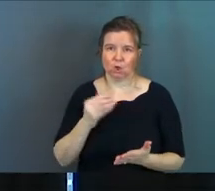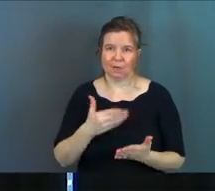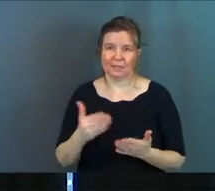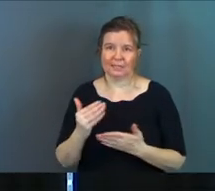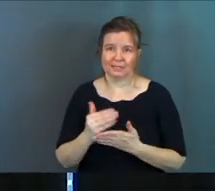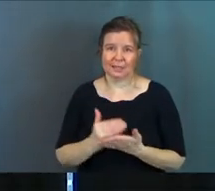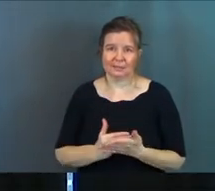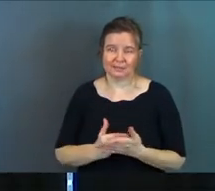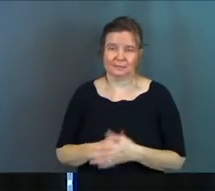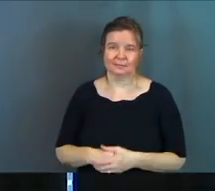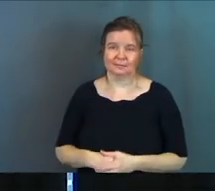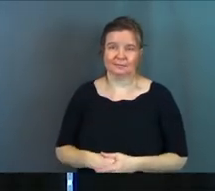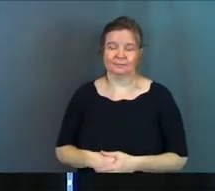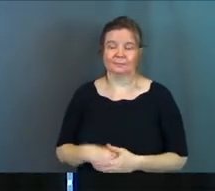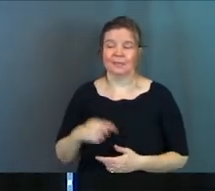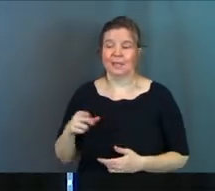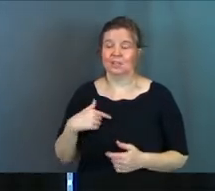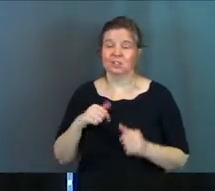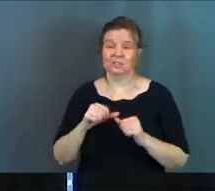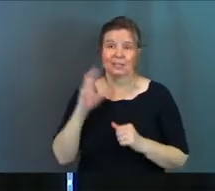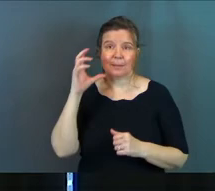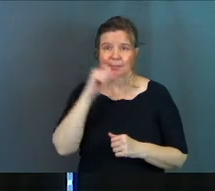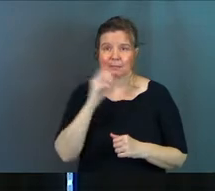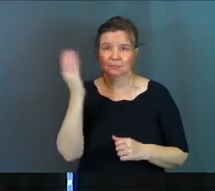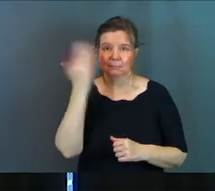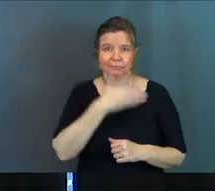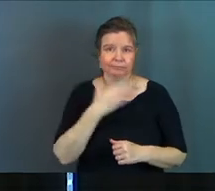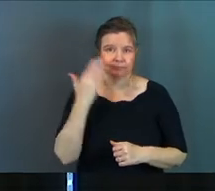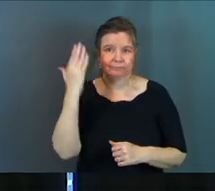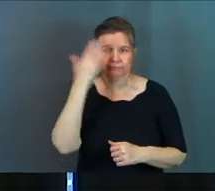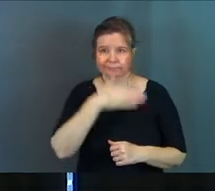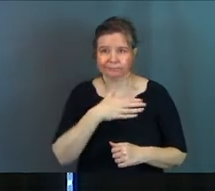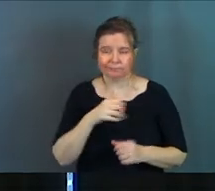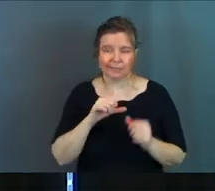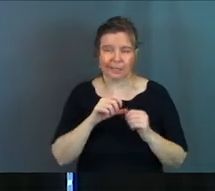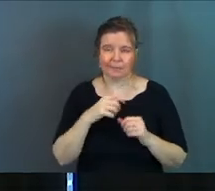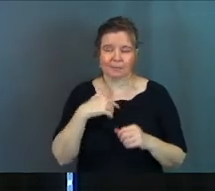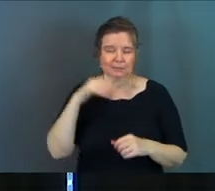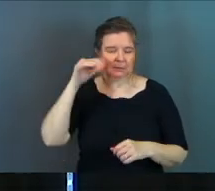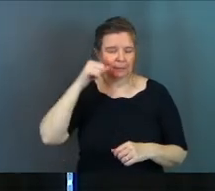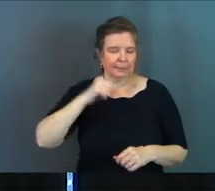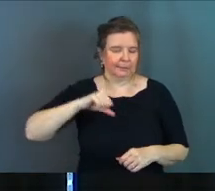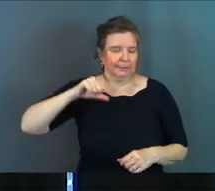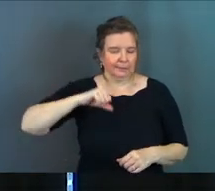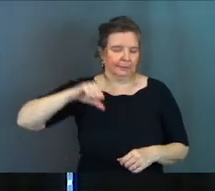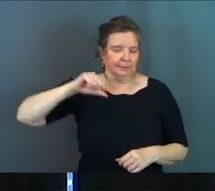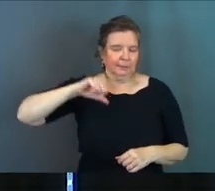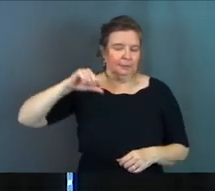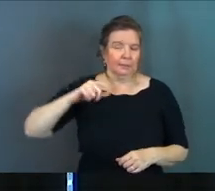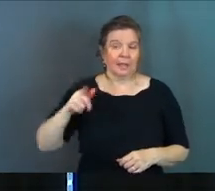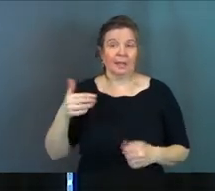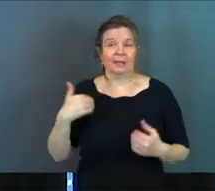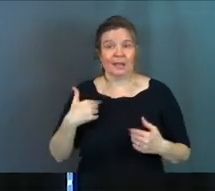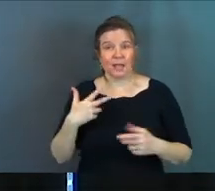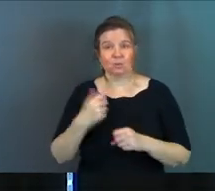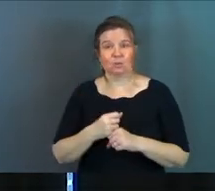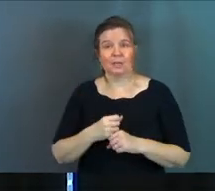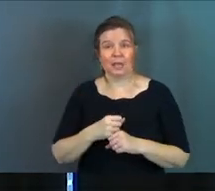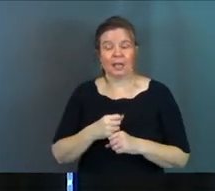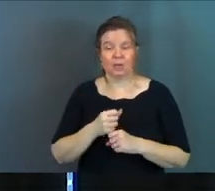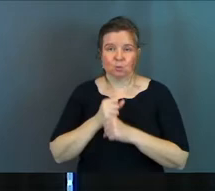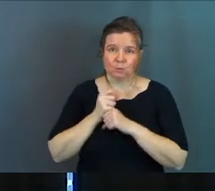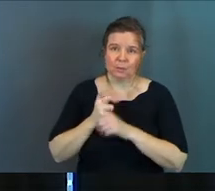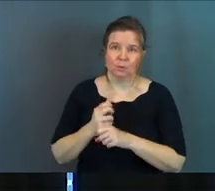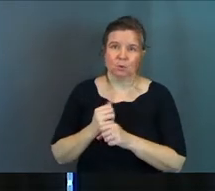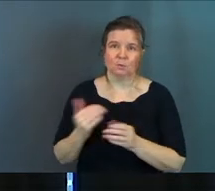this lesson. And he just kept missing them. And he just kept being stubborn about it. And he had to get